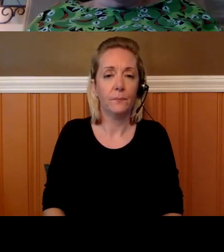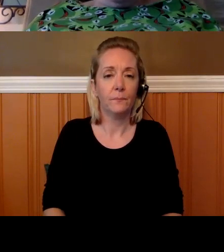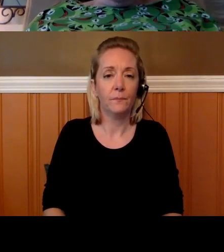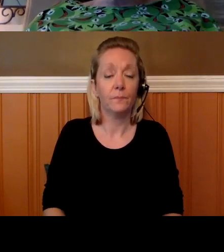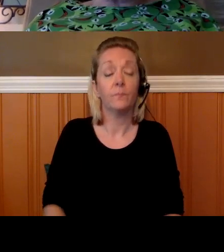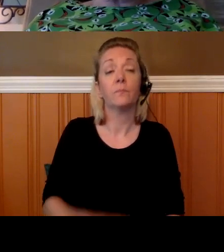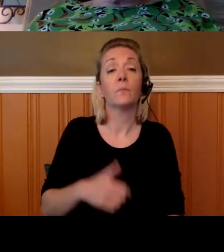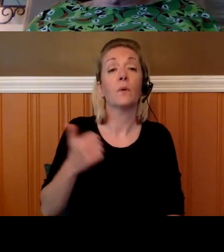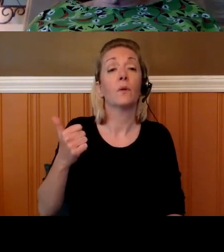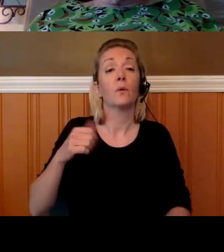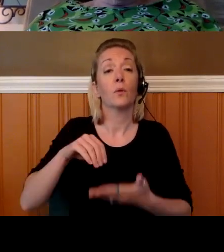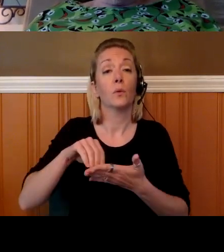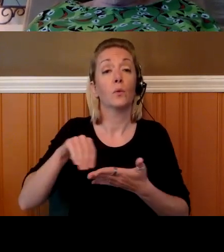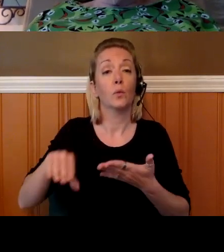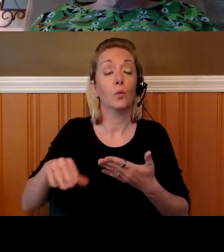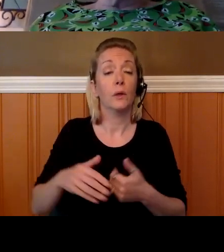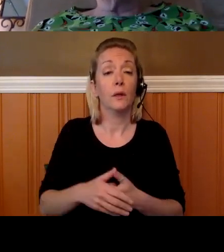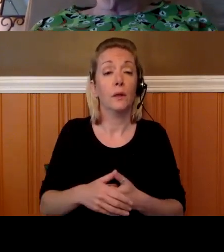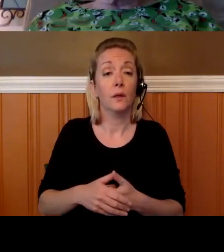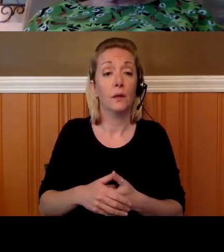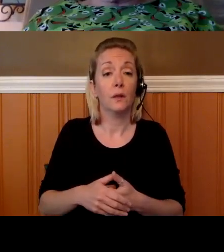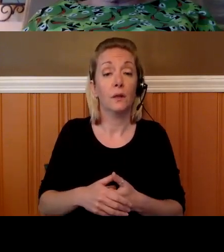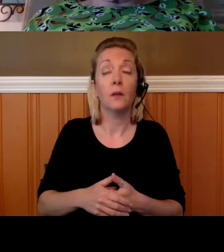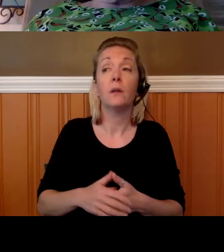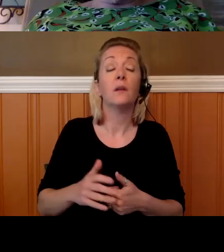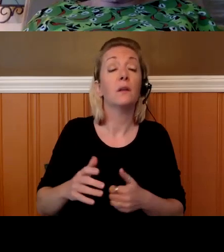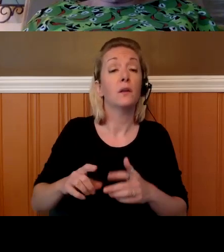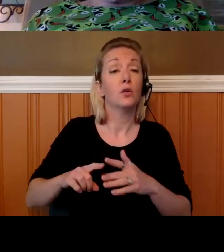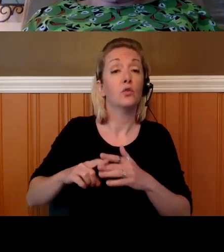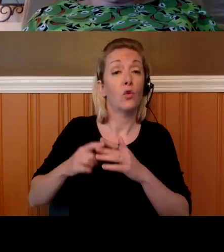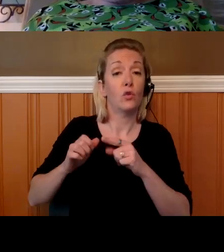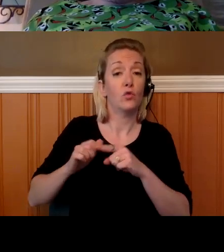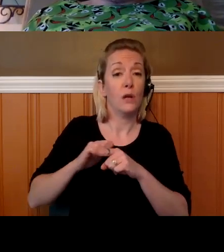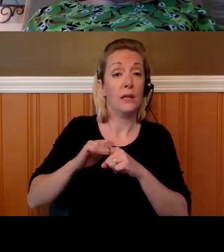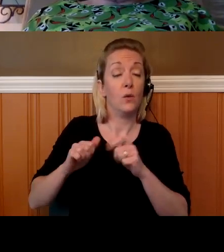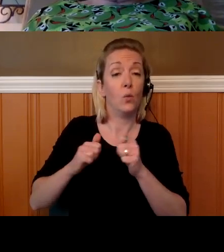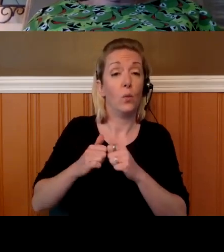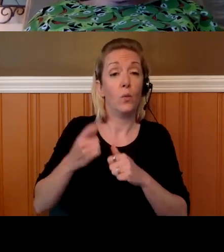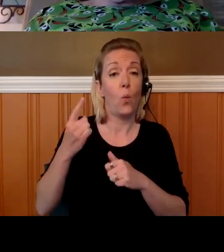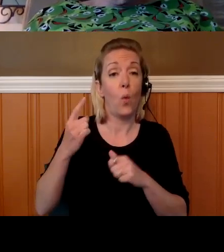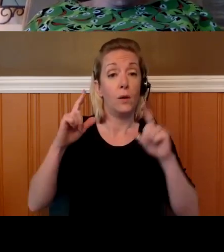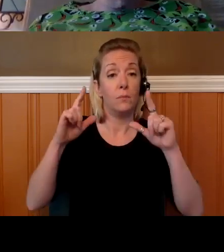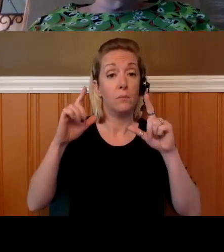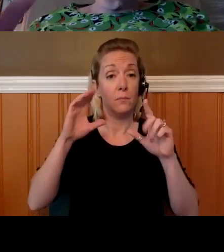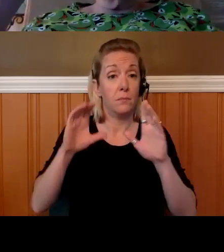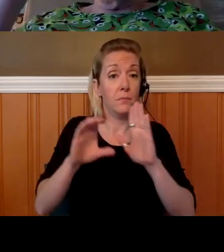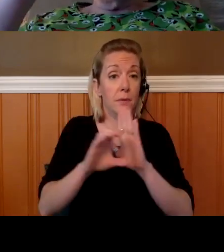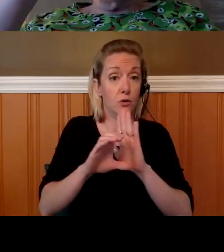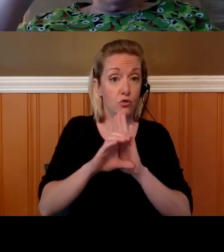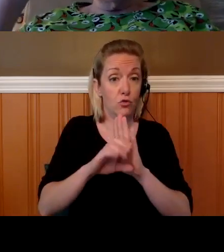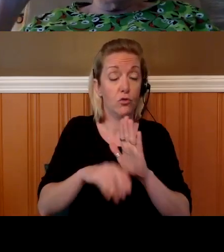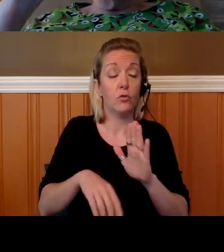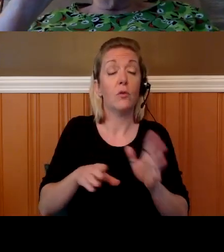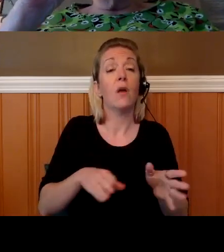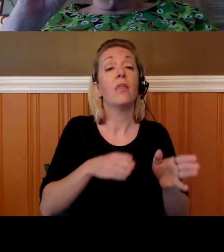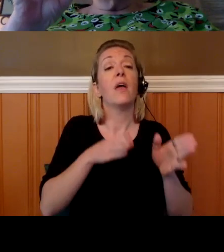started with single photos, and then that was her calendar. You saw we had some photos and